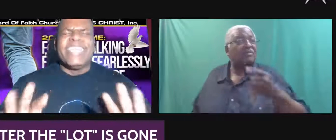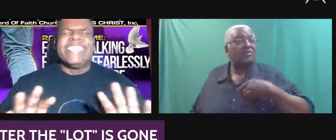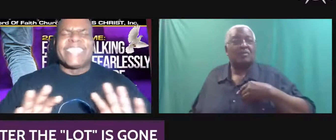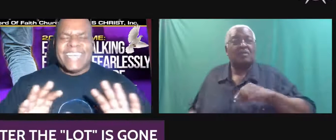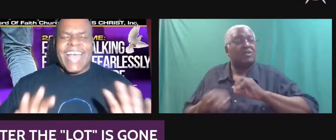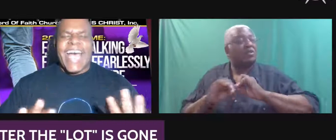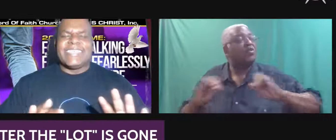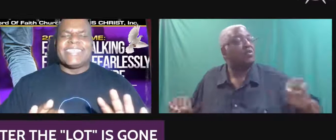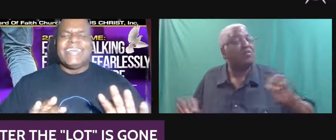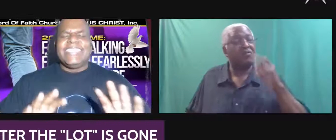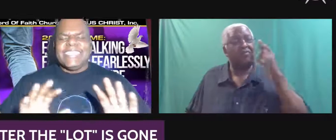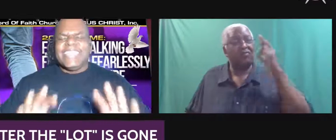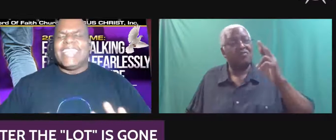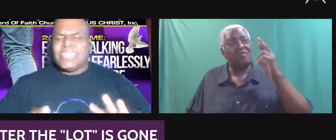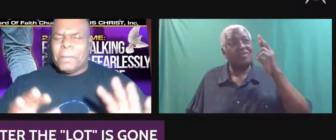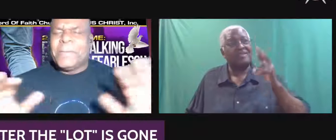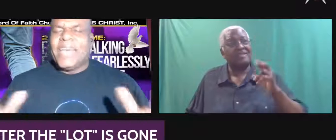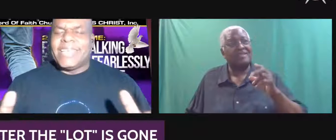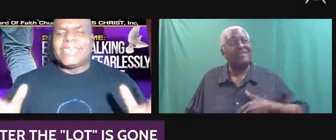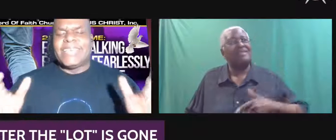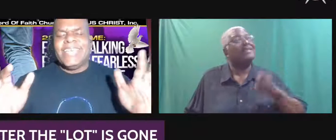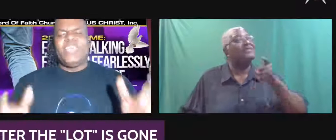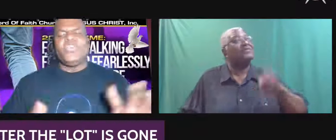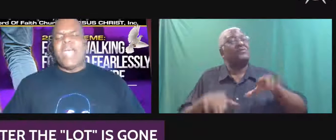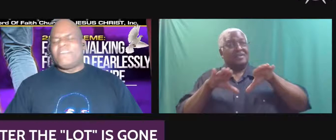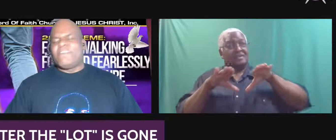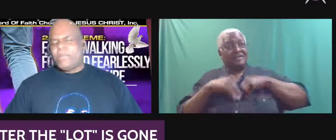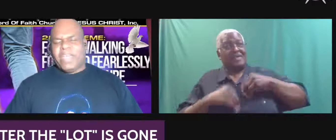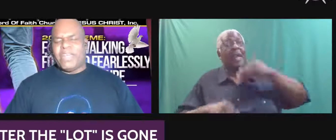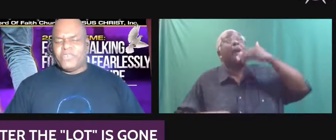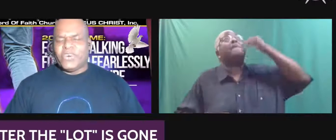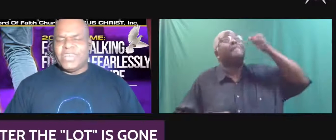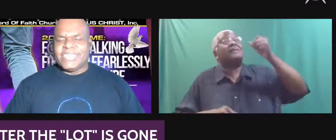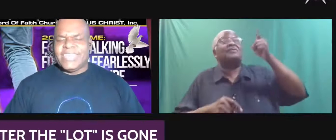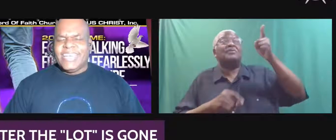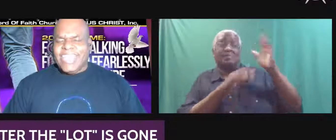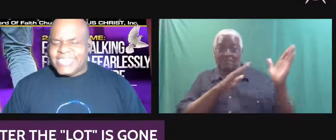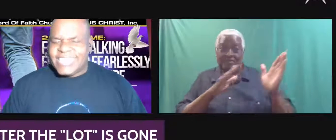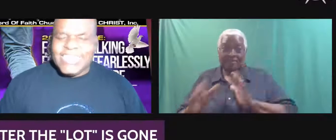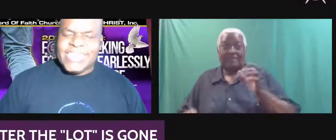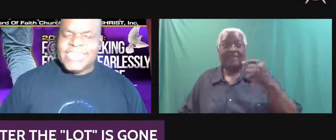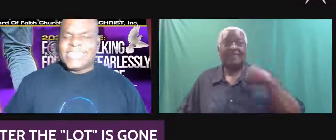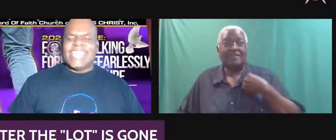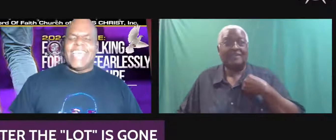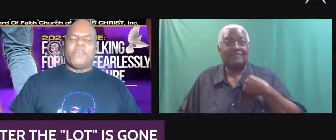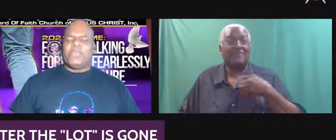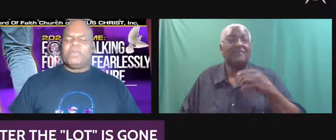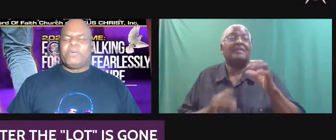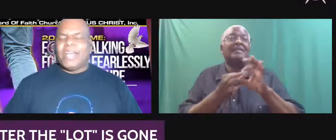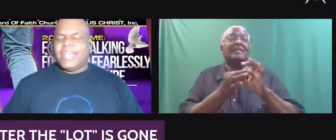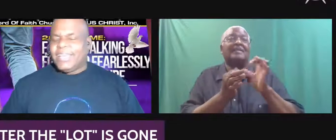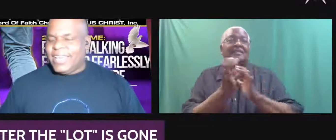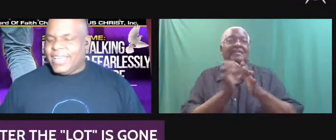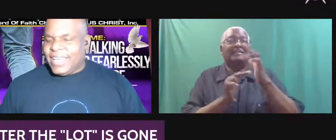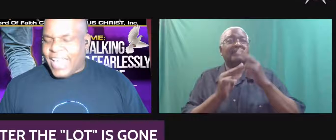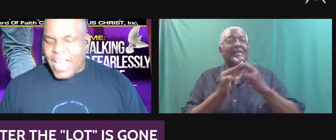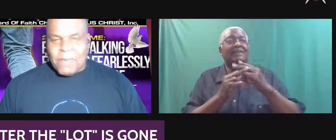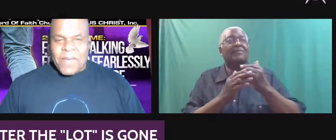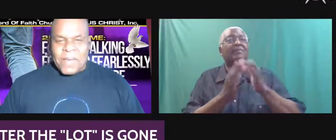no reason not to get the best you have prepared for us. It's in Jesus' name we